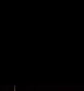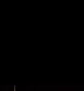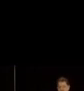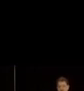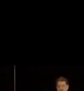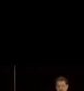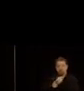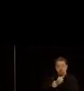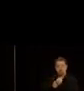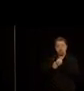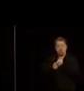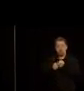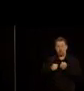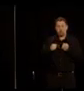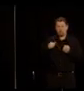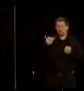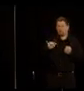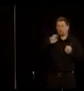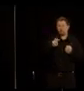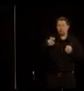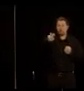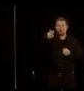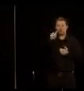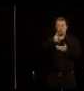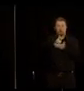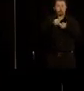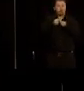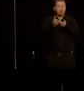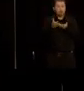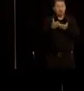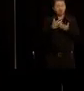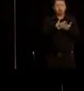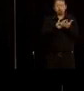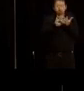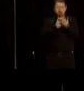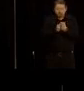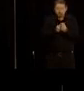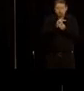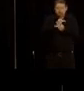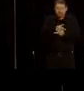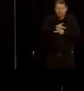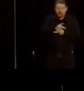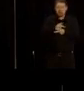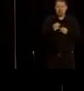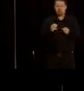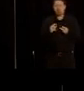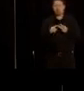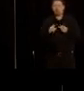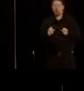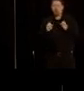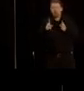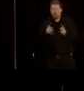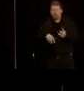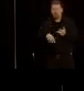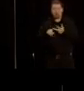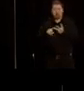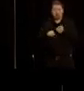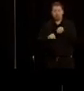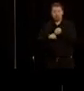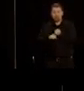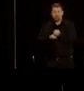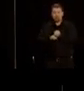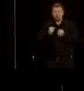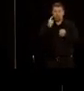that journey, to be able to provide compassionate care and support and opportunities for people with disabilities. I wish you